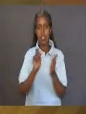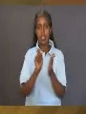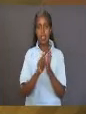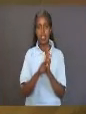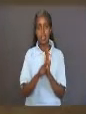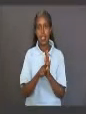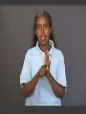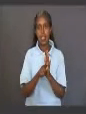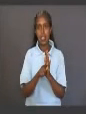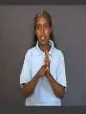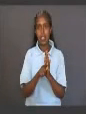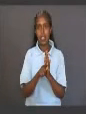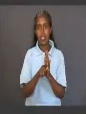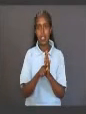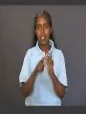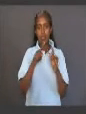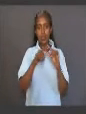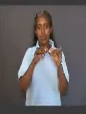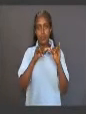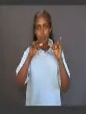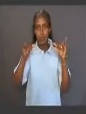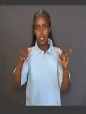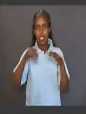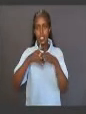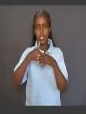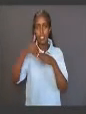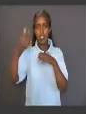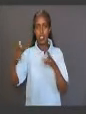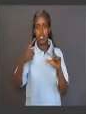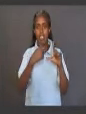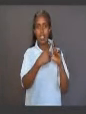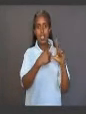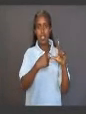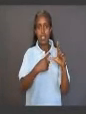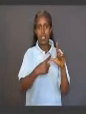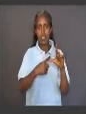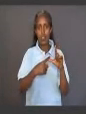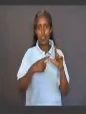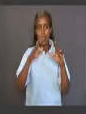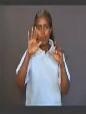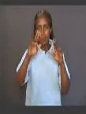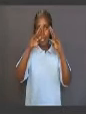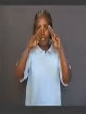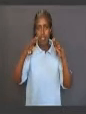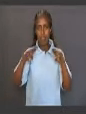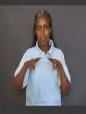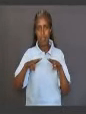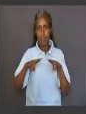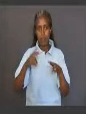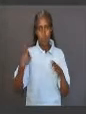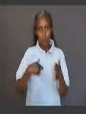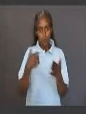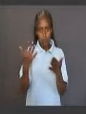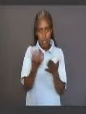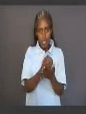example. To measure the exterior angles of a pentagon, we take